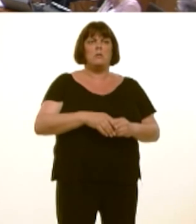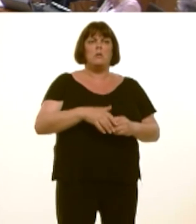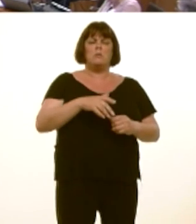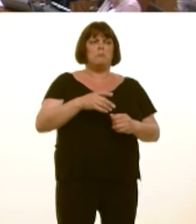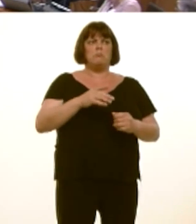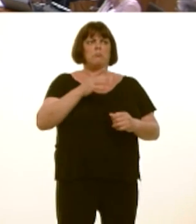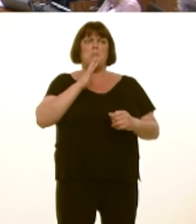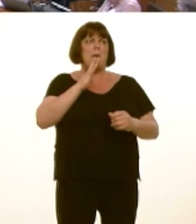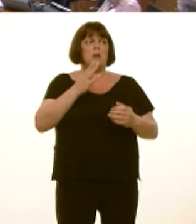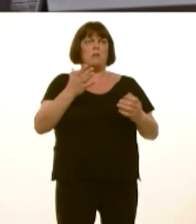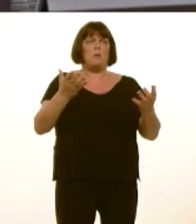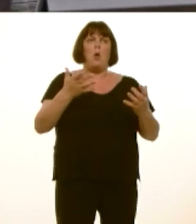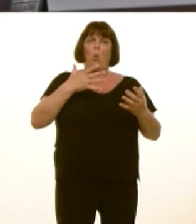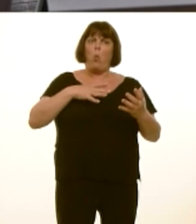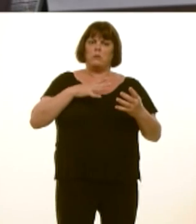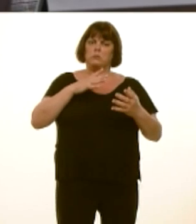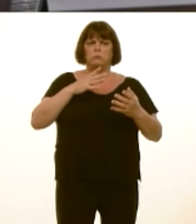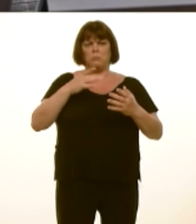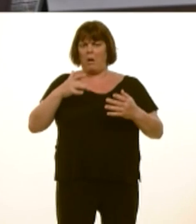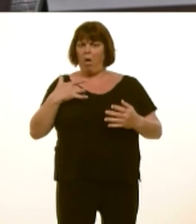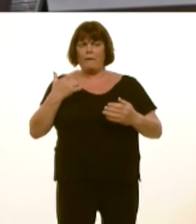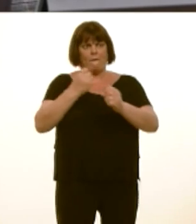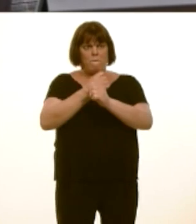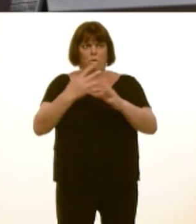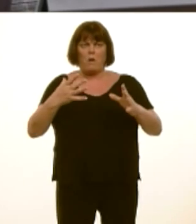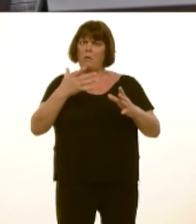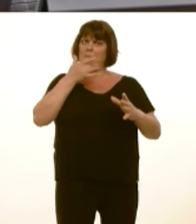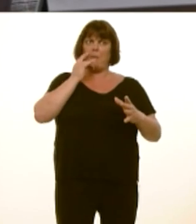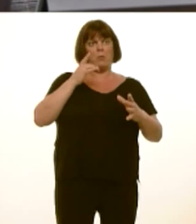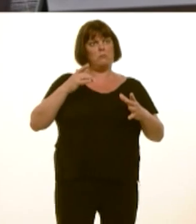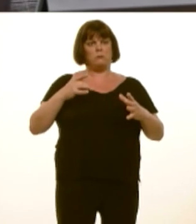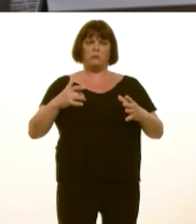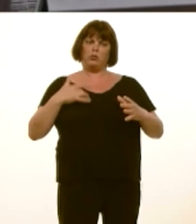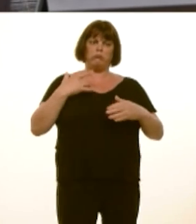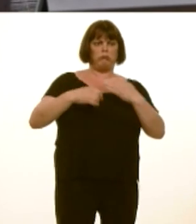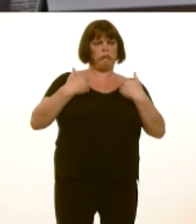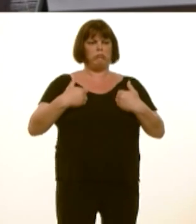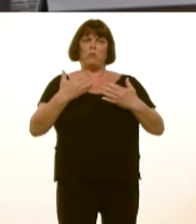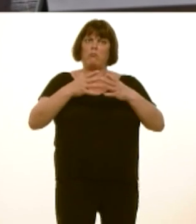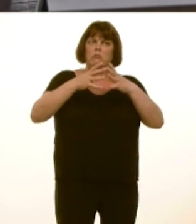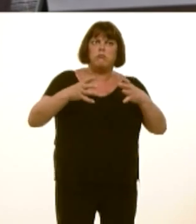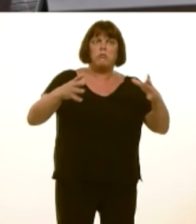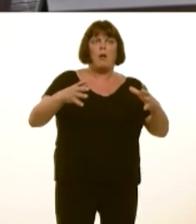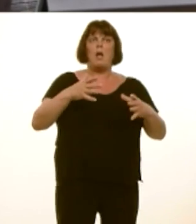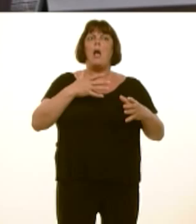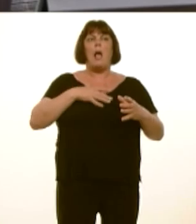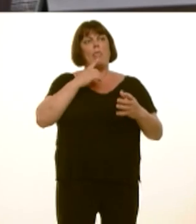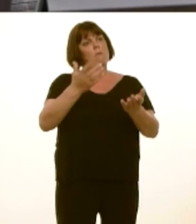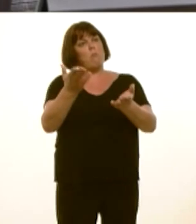see freedom, they want to see prosperity, and they wish to welcome visitors to their country safely. And